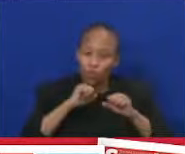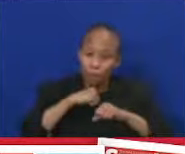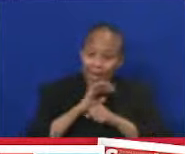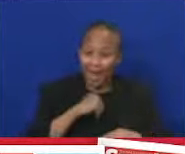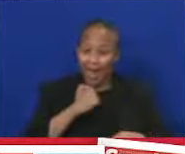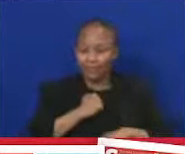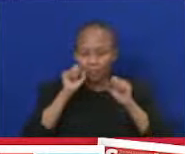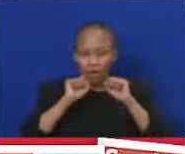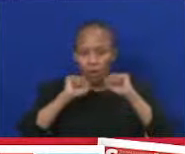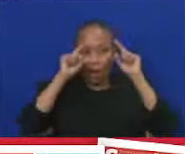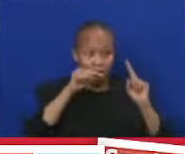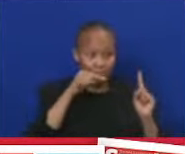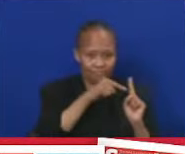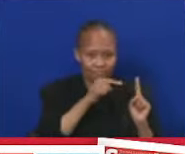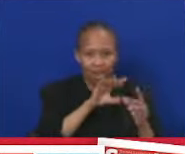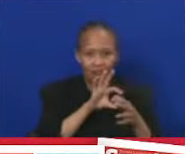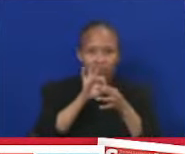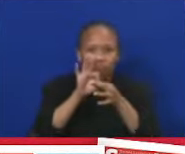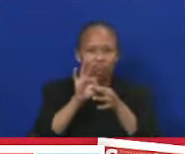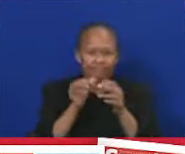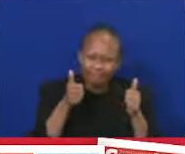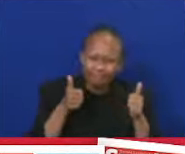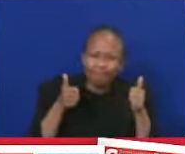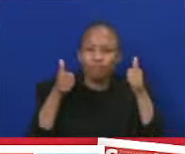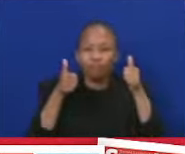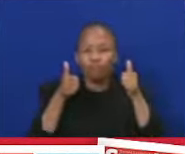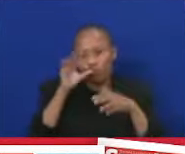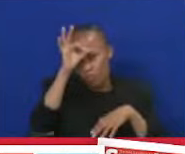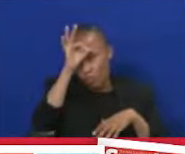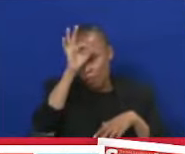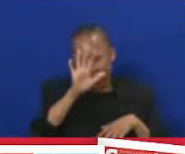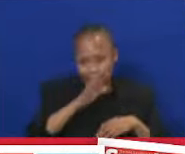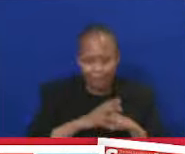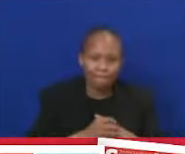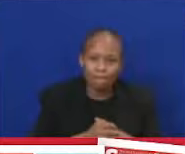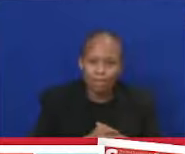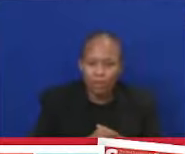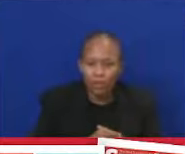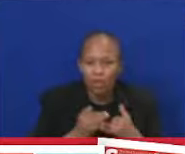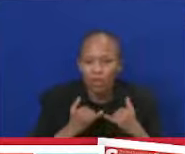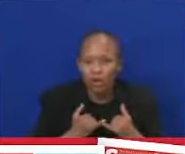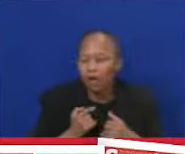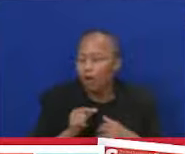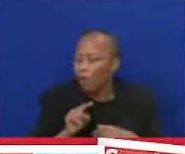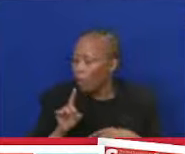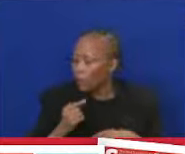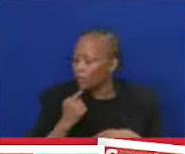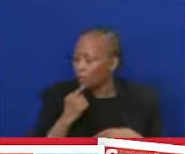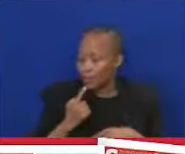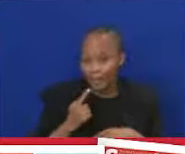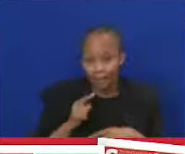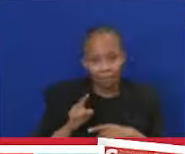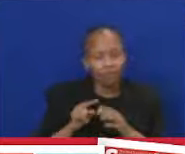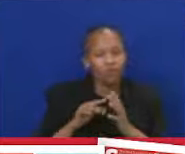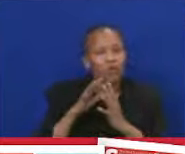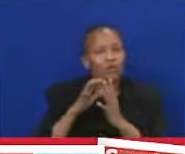Then you may go on itemizing what you say was startling. Thank you,